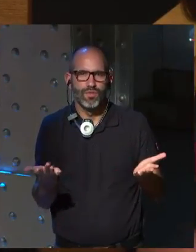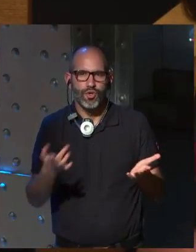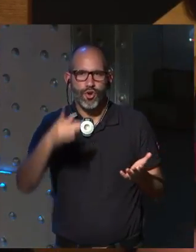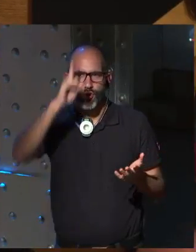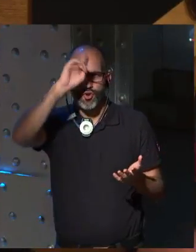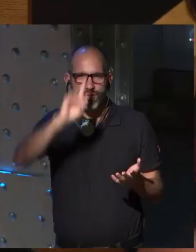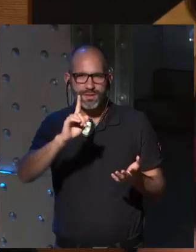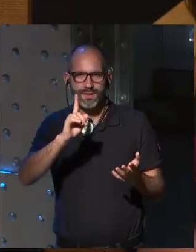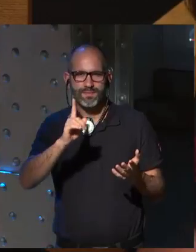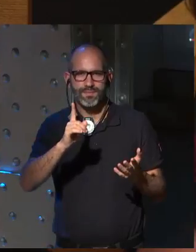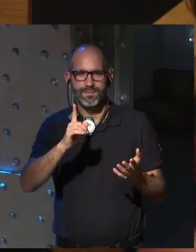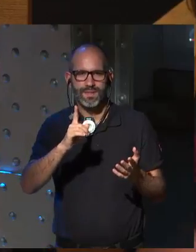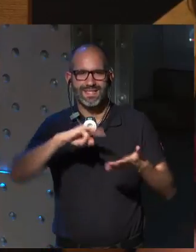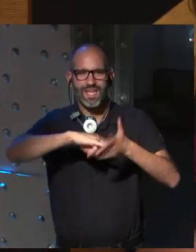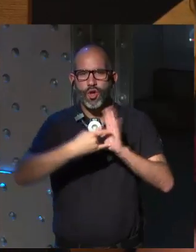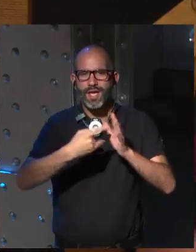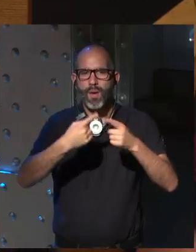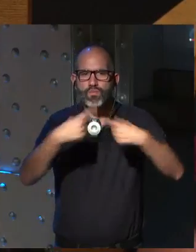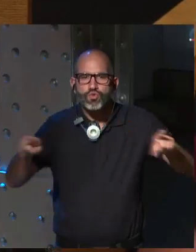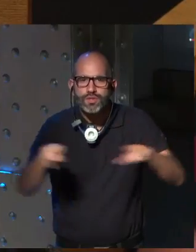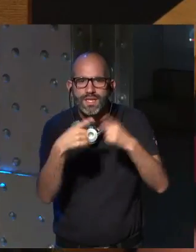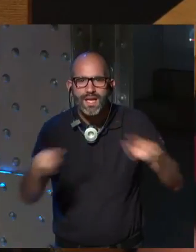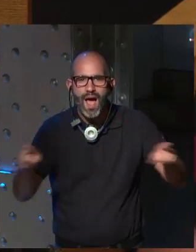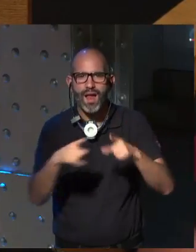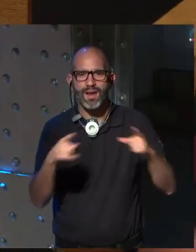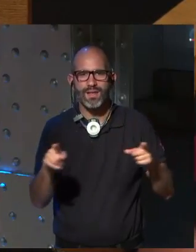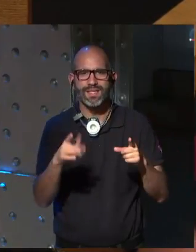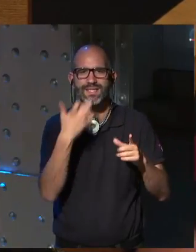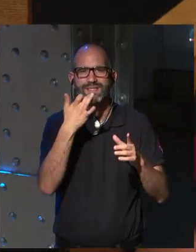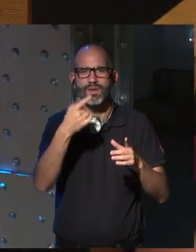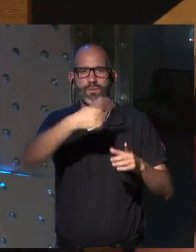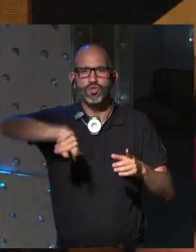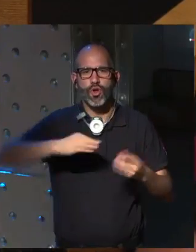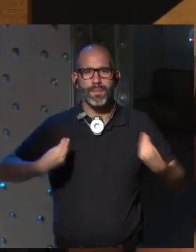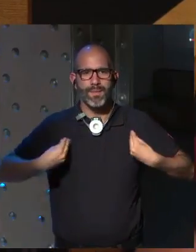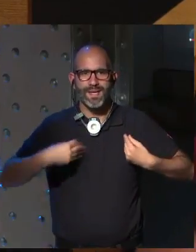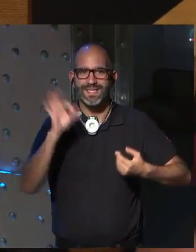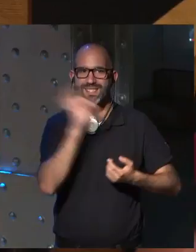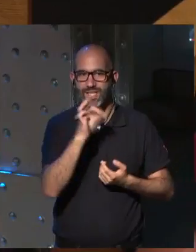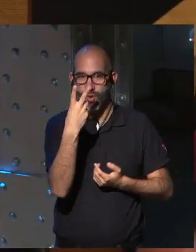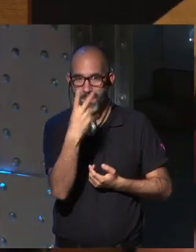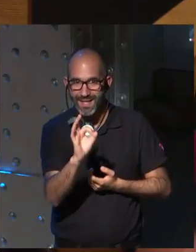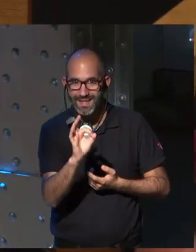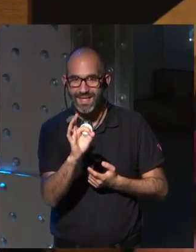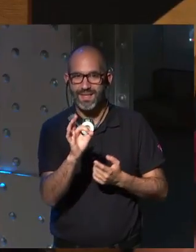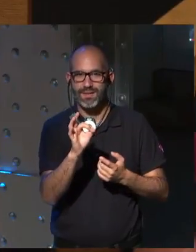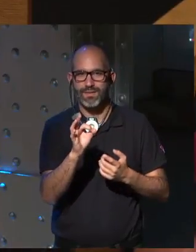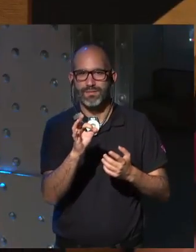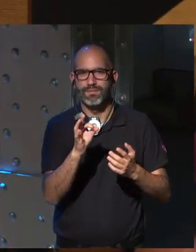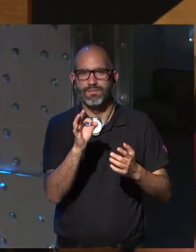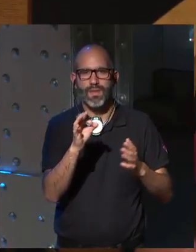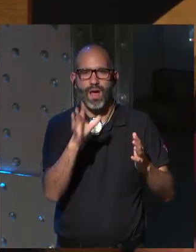At what point and what musical technology would you have chosen if you could have lived throughout the